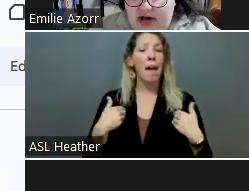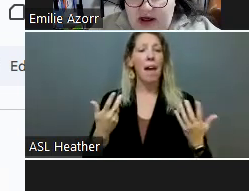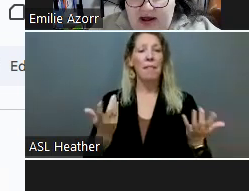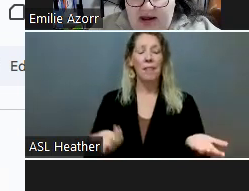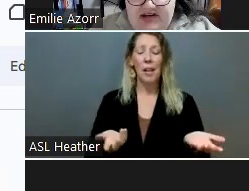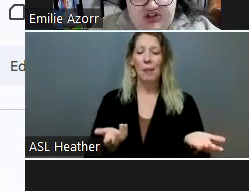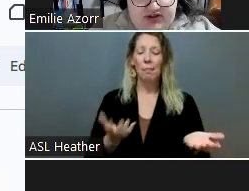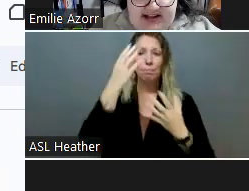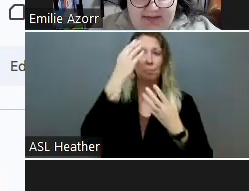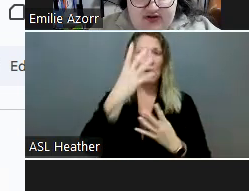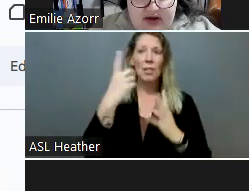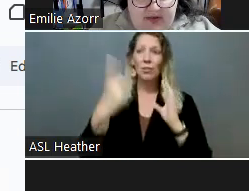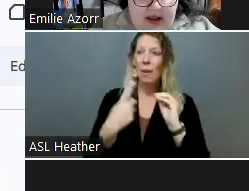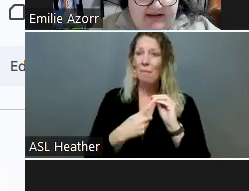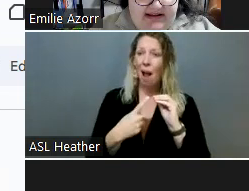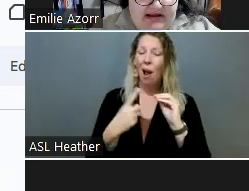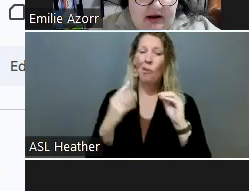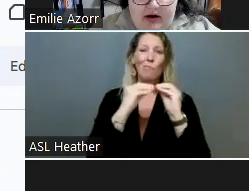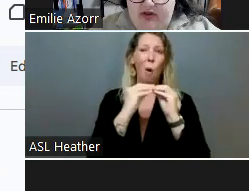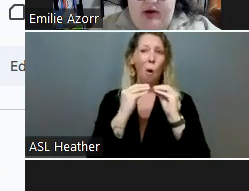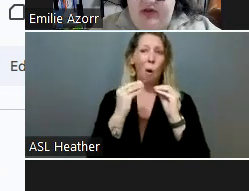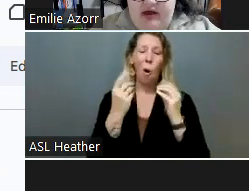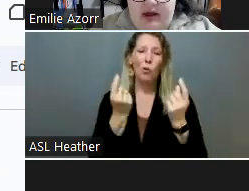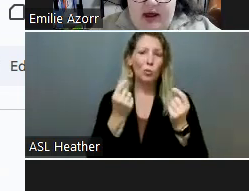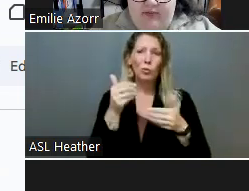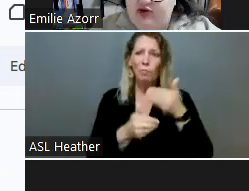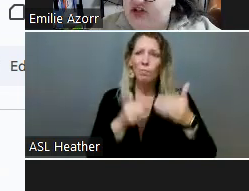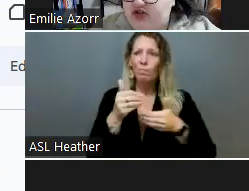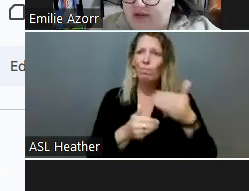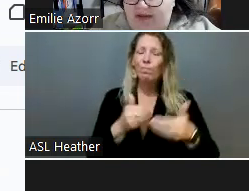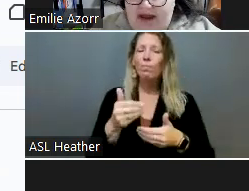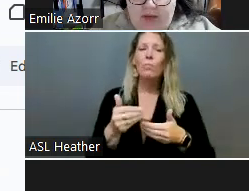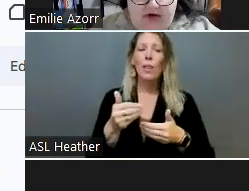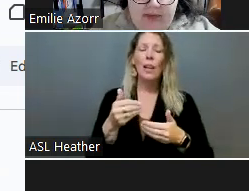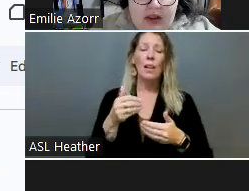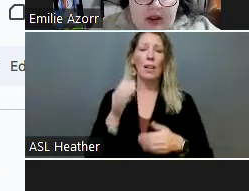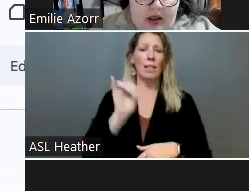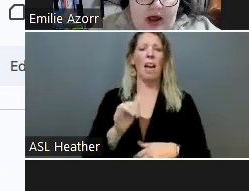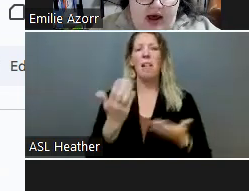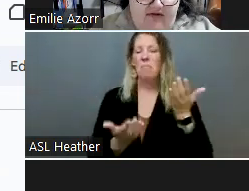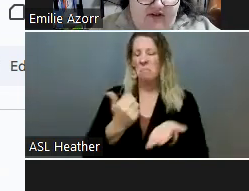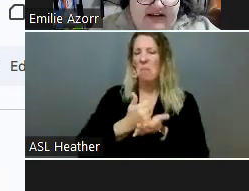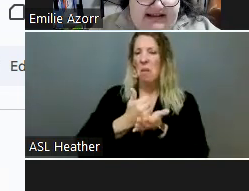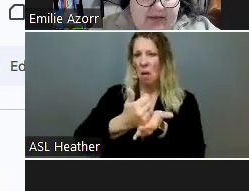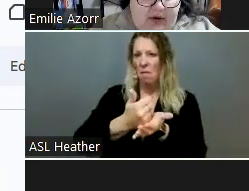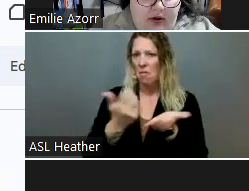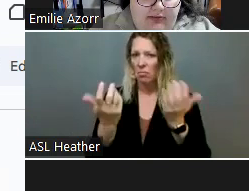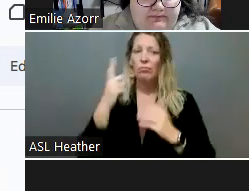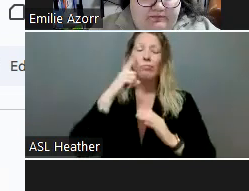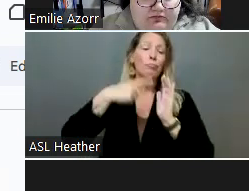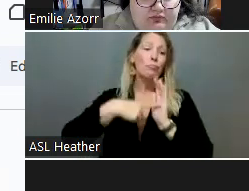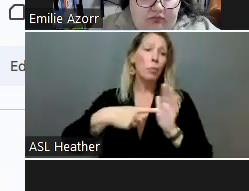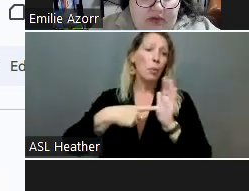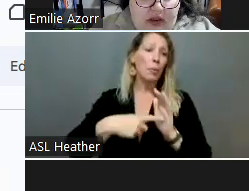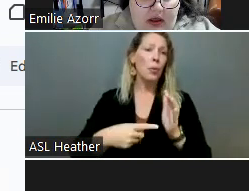information on additional steps throughout the policy or throughout the procedure that may be helpful. For